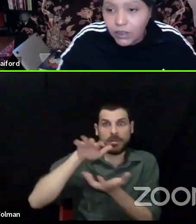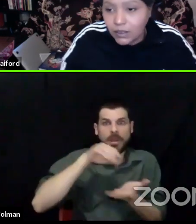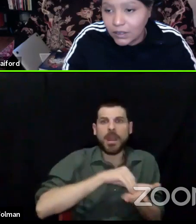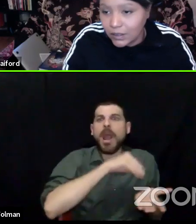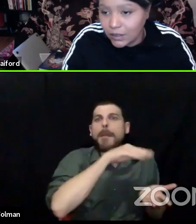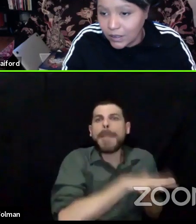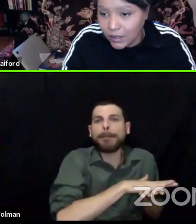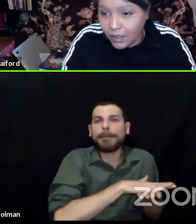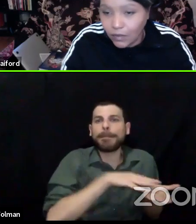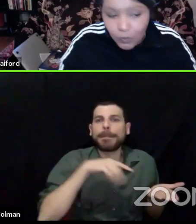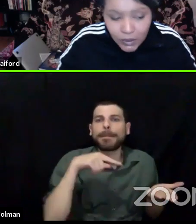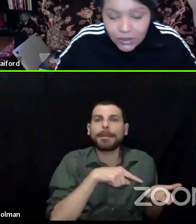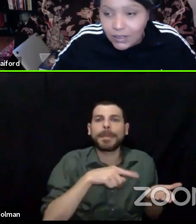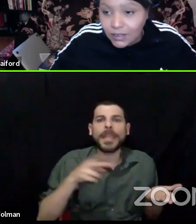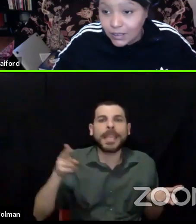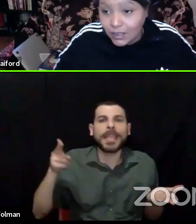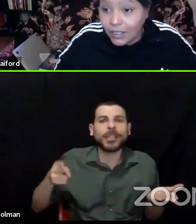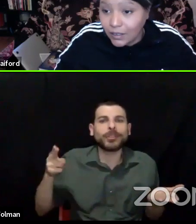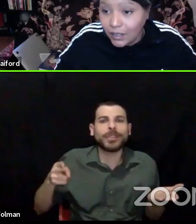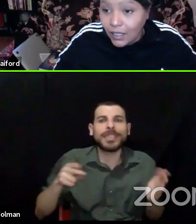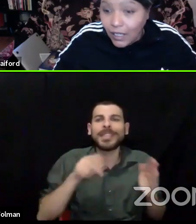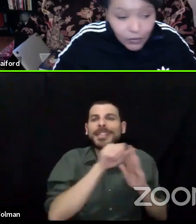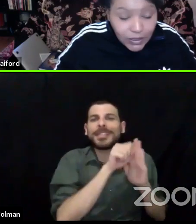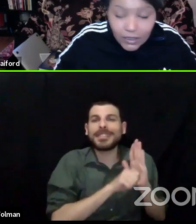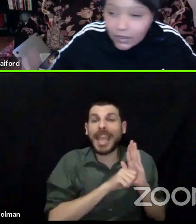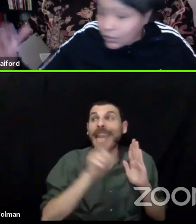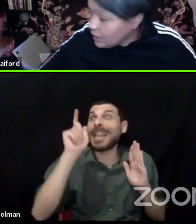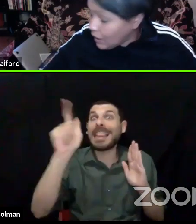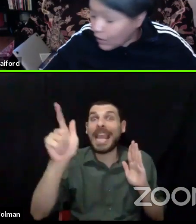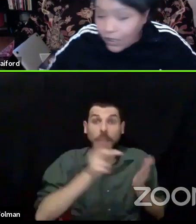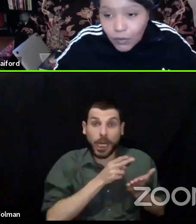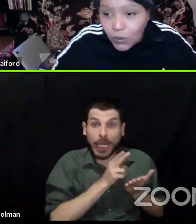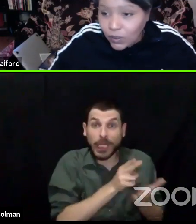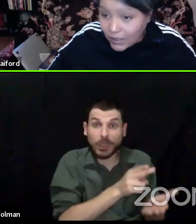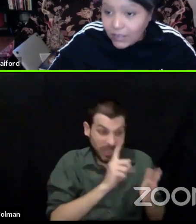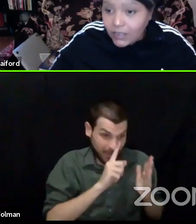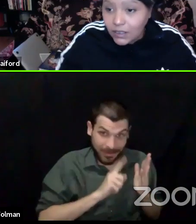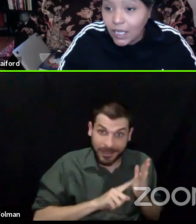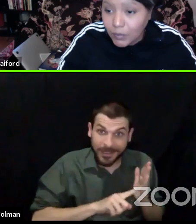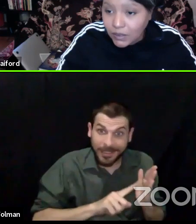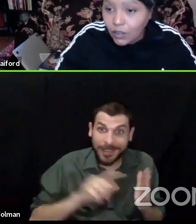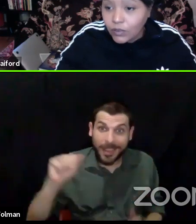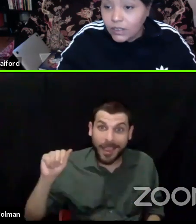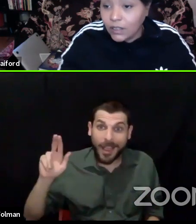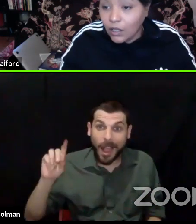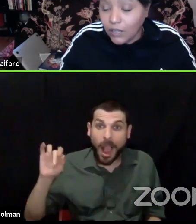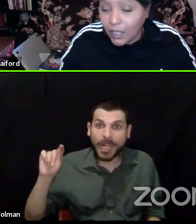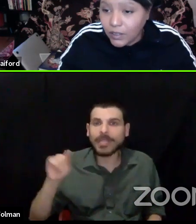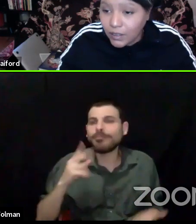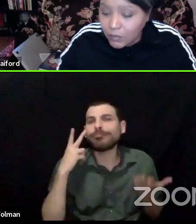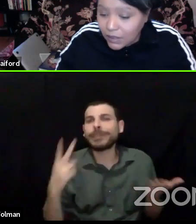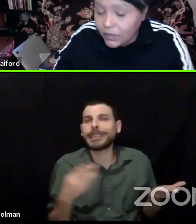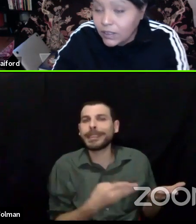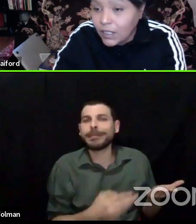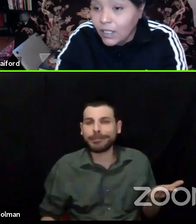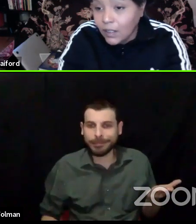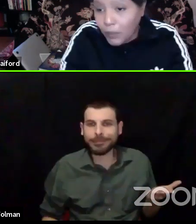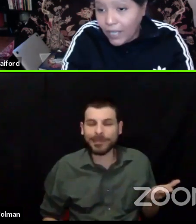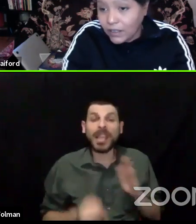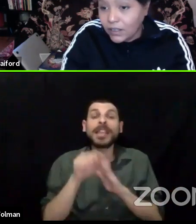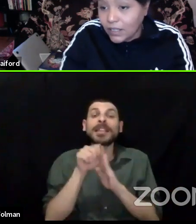every business in the city, every business in the state, every industry, how the government works, that's his job, is to oversee all that. For them to give